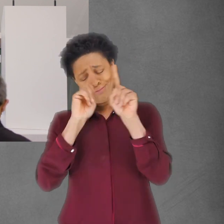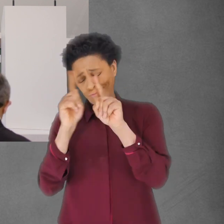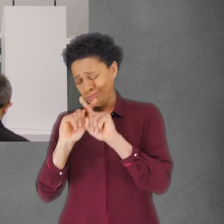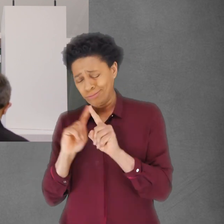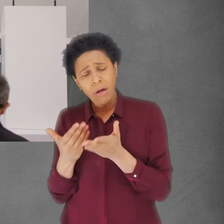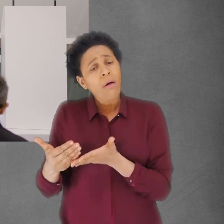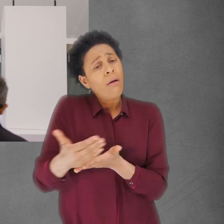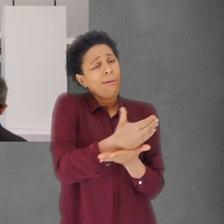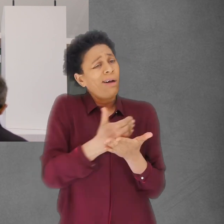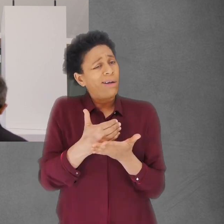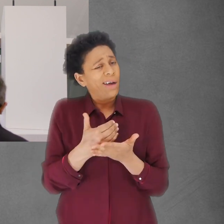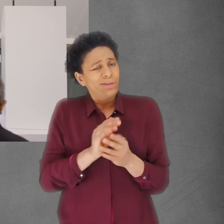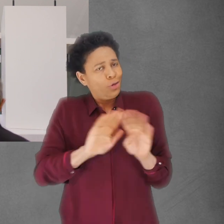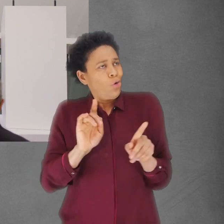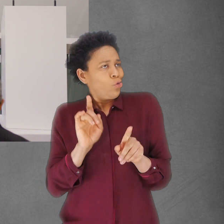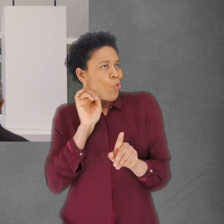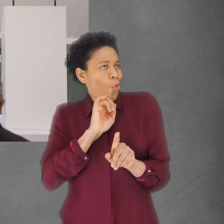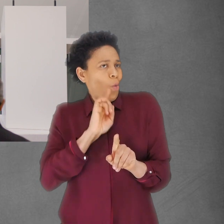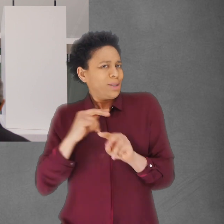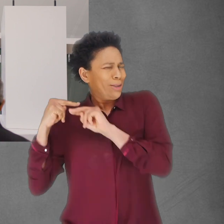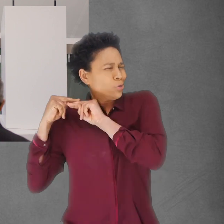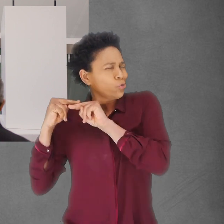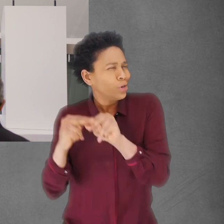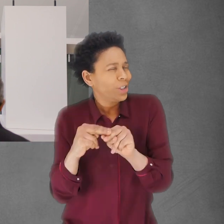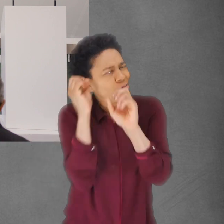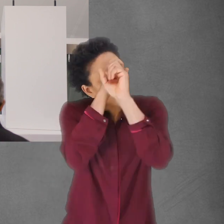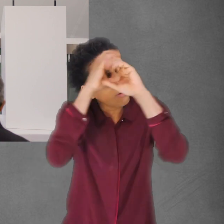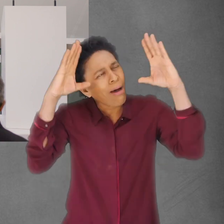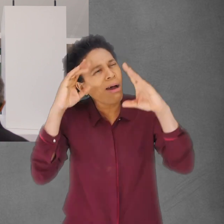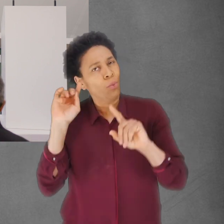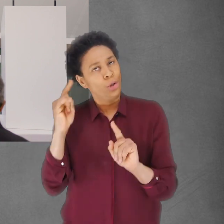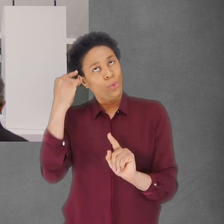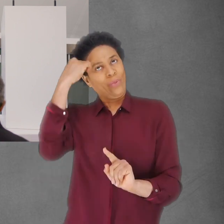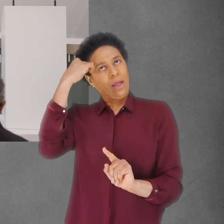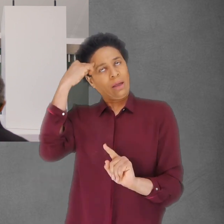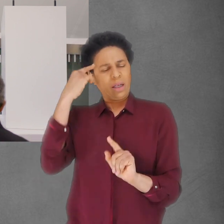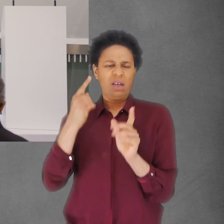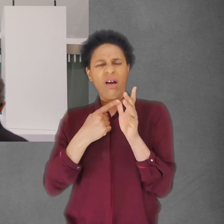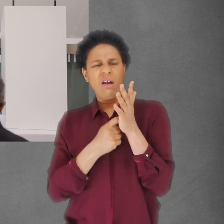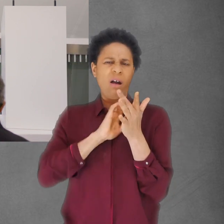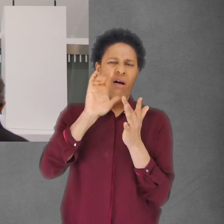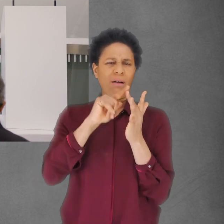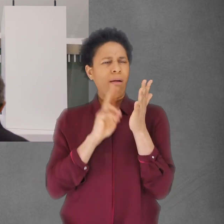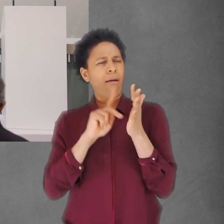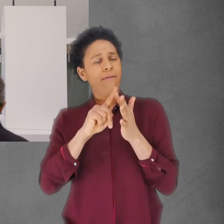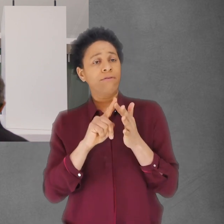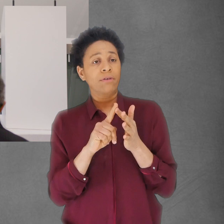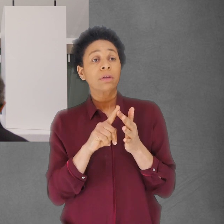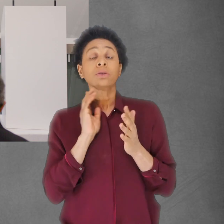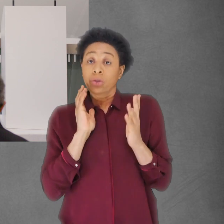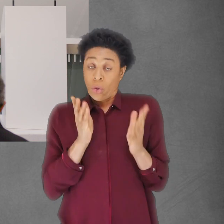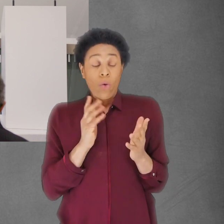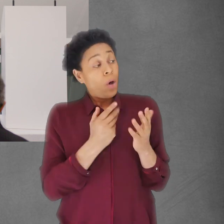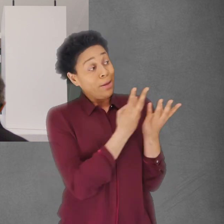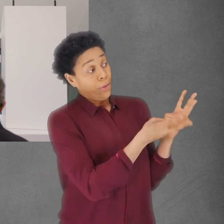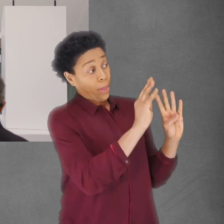forms of archive that don't necessarily fit within the traditional forms of archive. And so the pavilion